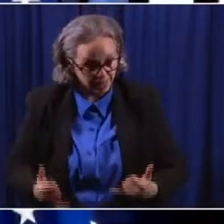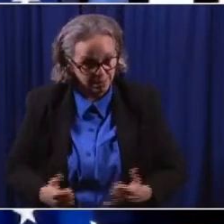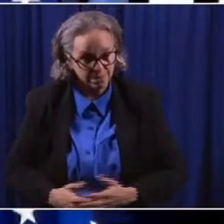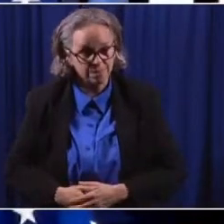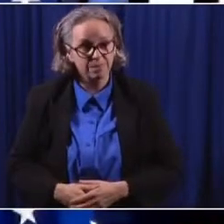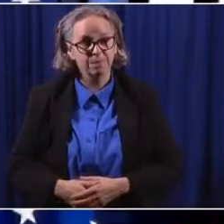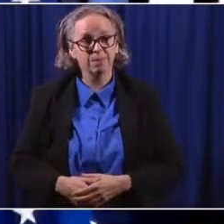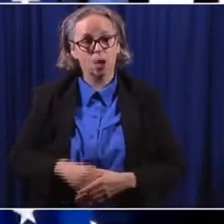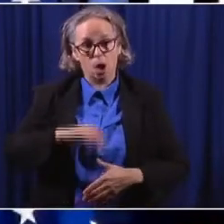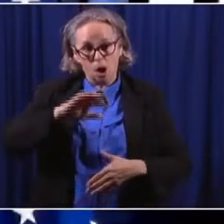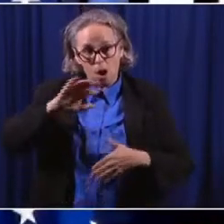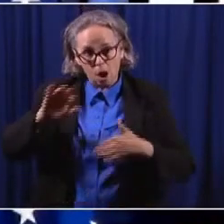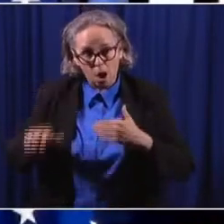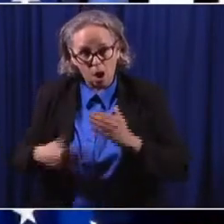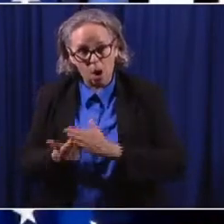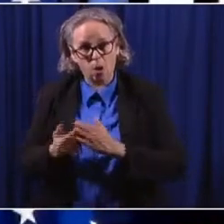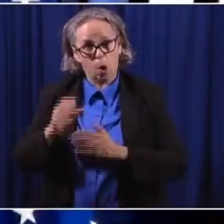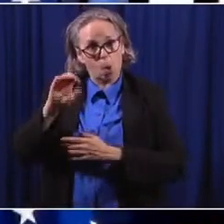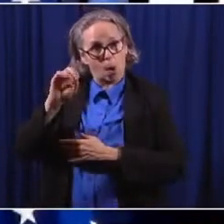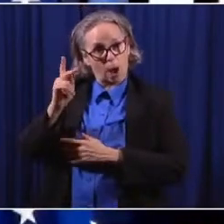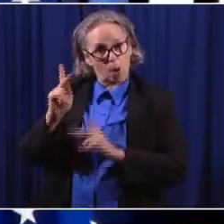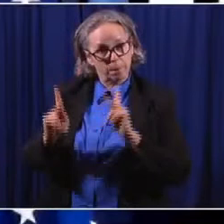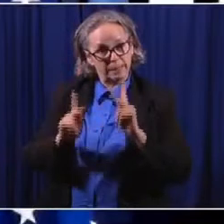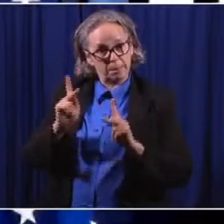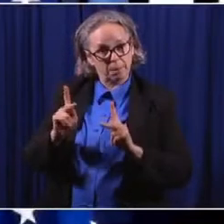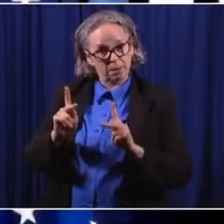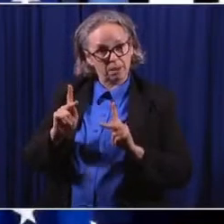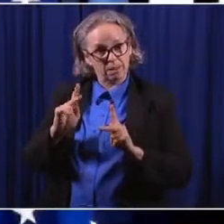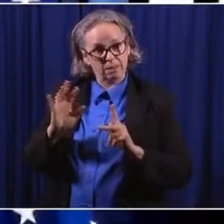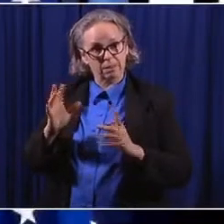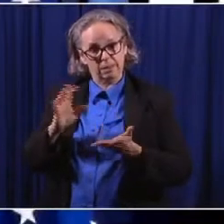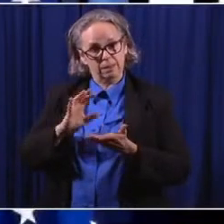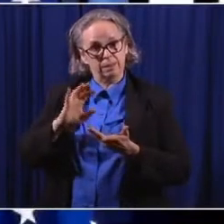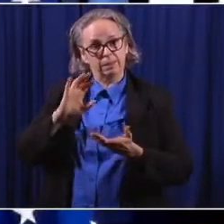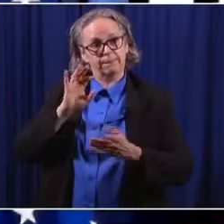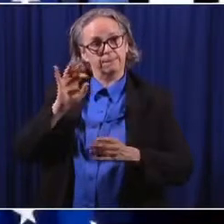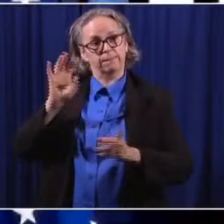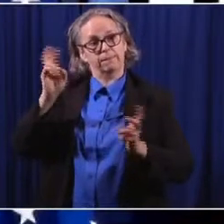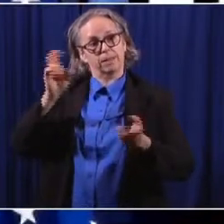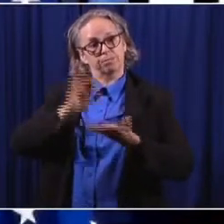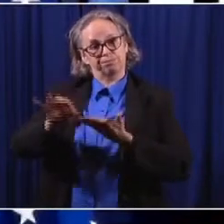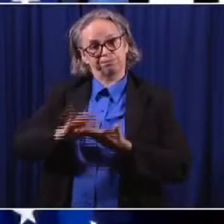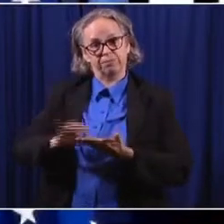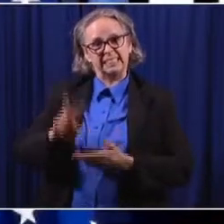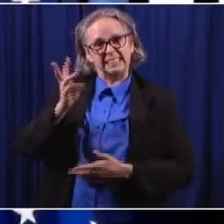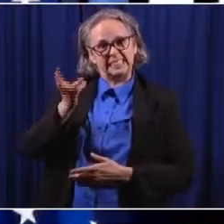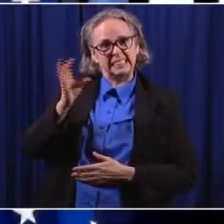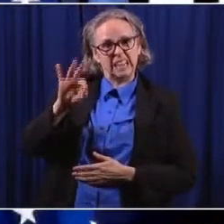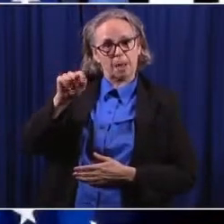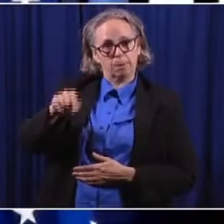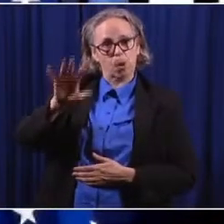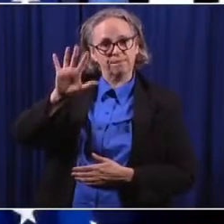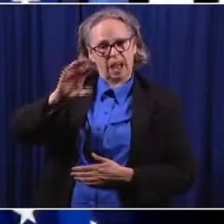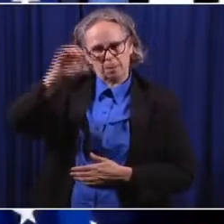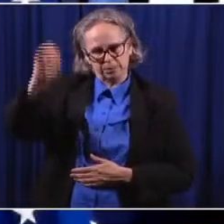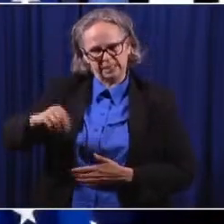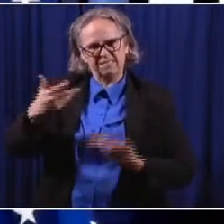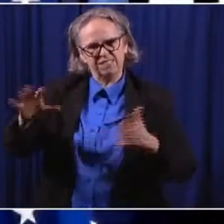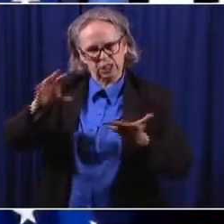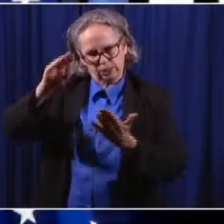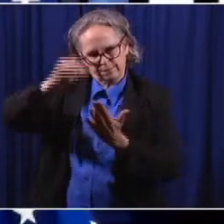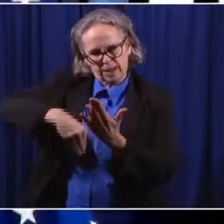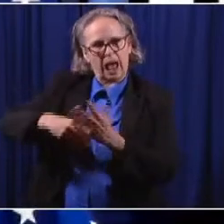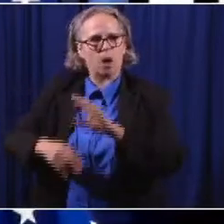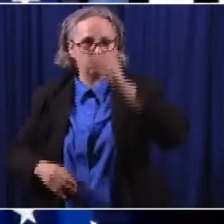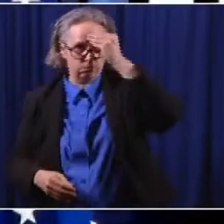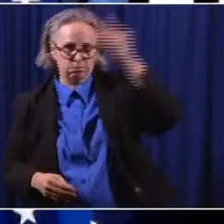69.5% of all Ohioans have returned completed their census form. And that has us above the